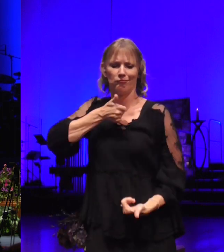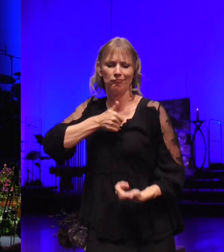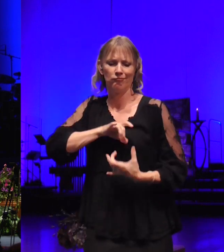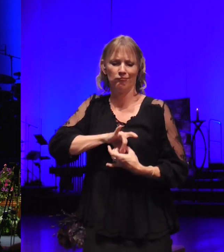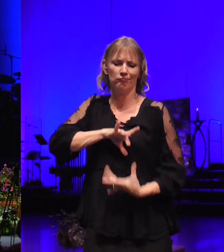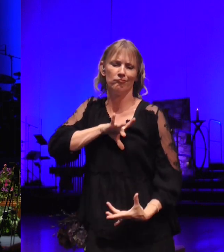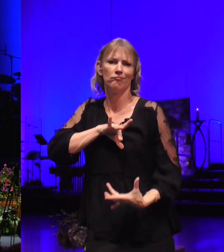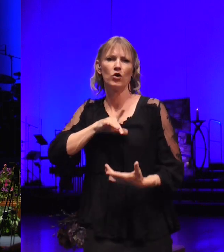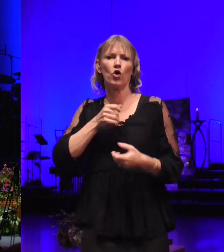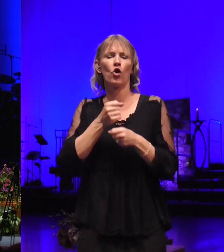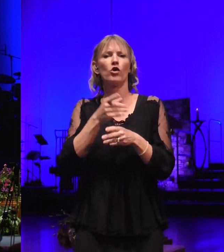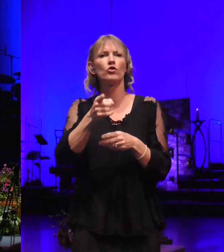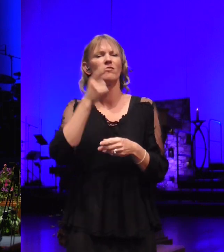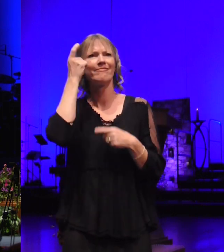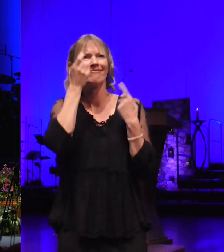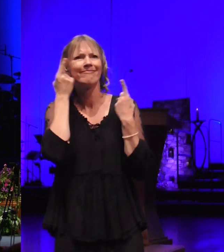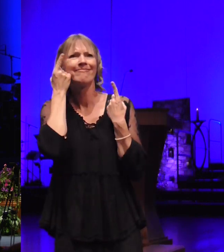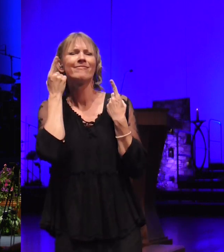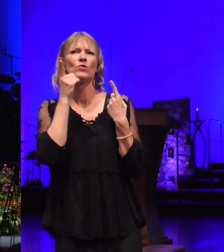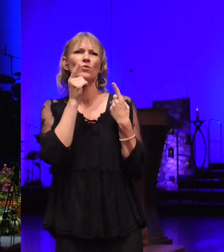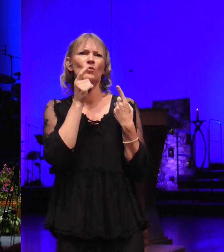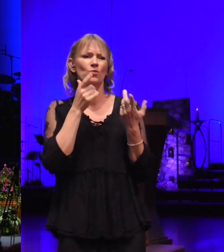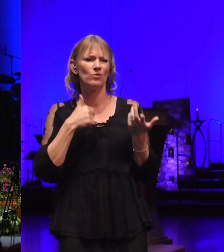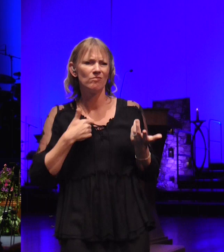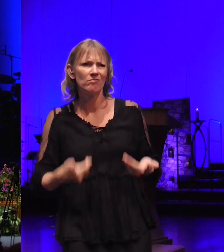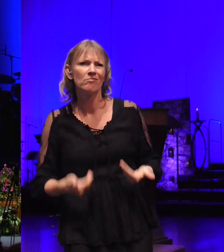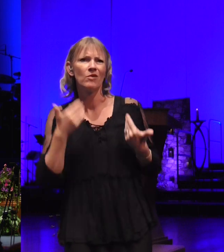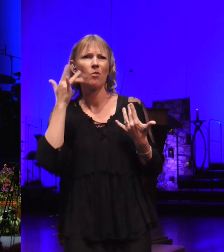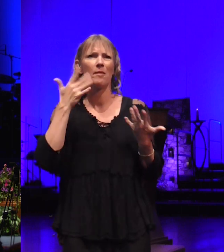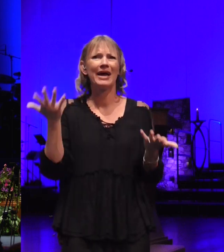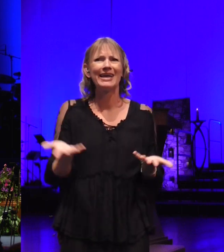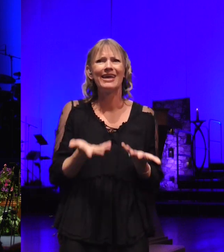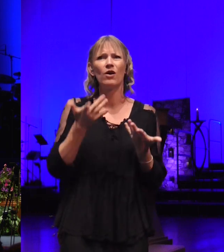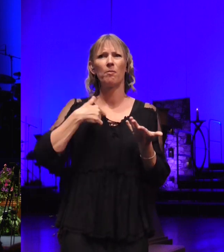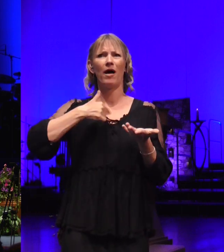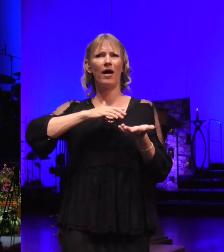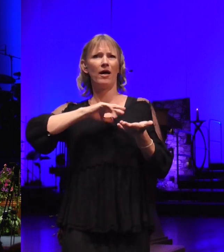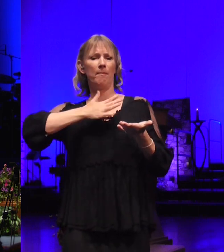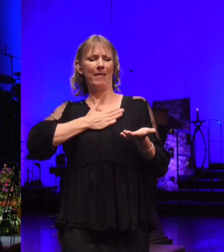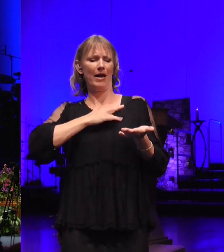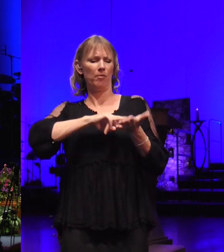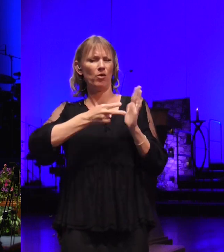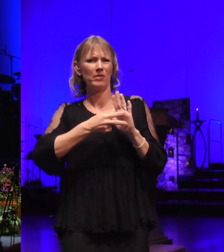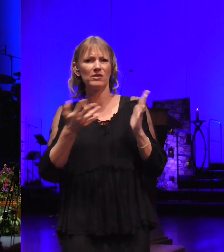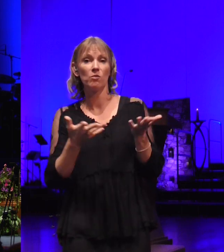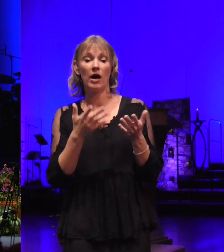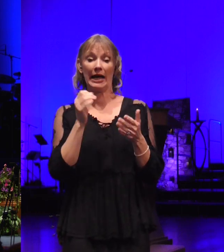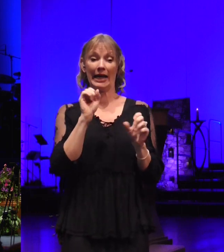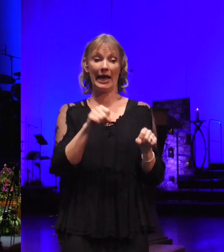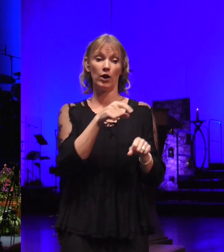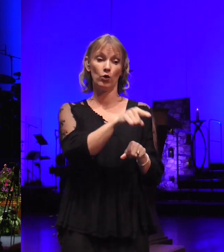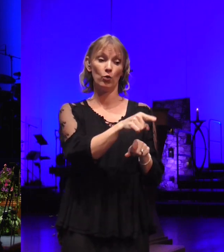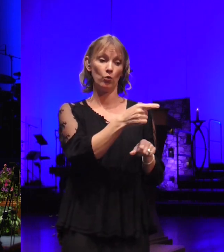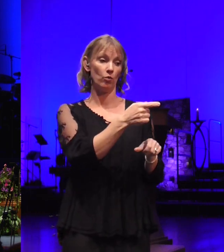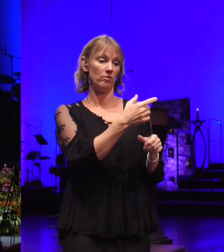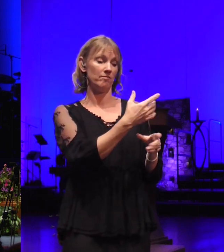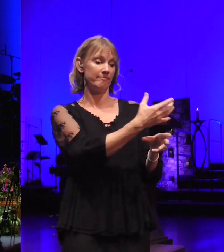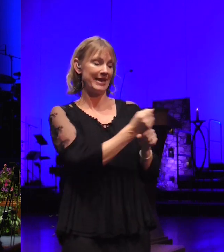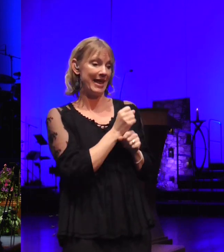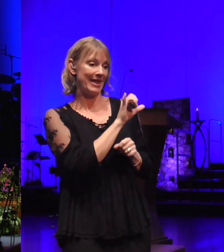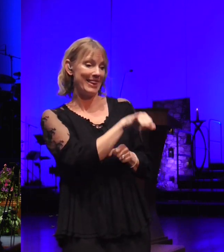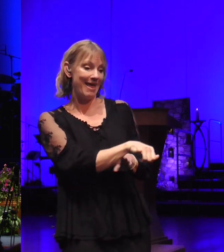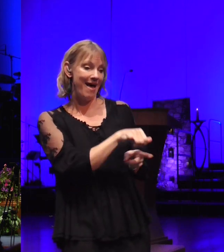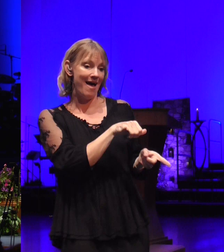you to question yourself and your purpose? Can you even use that to remind yourself